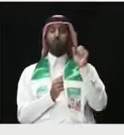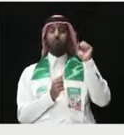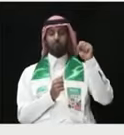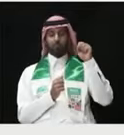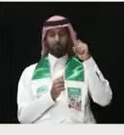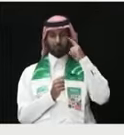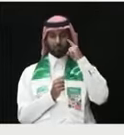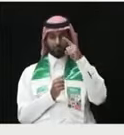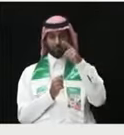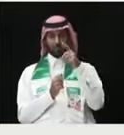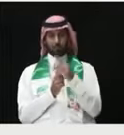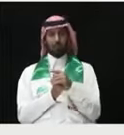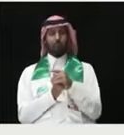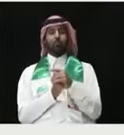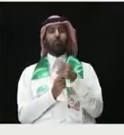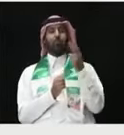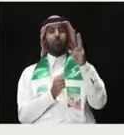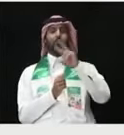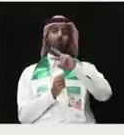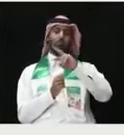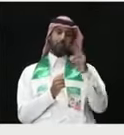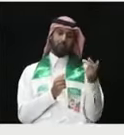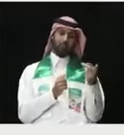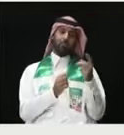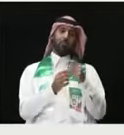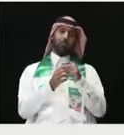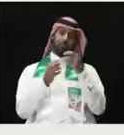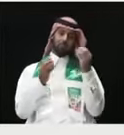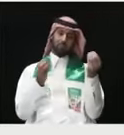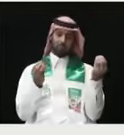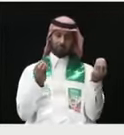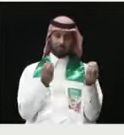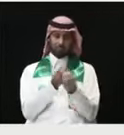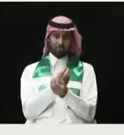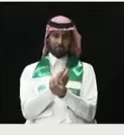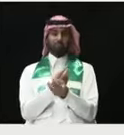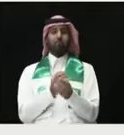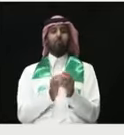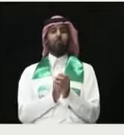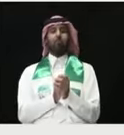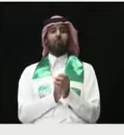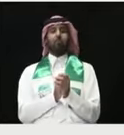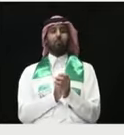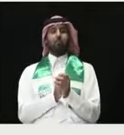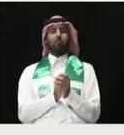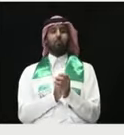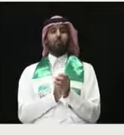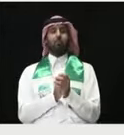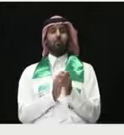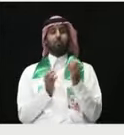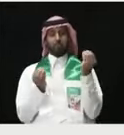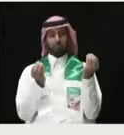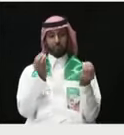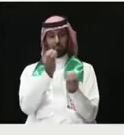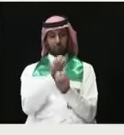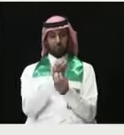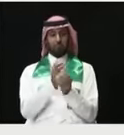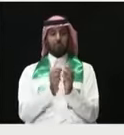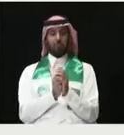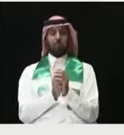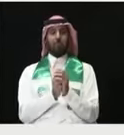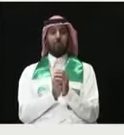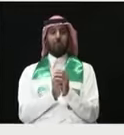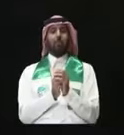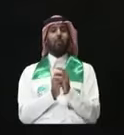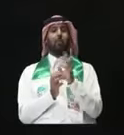use it. Just change the order. We changed the order in here. A crisscross. Let's do